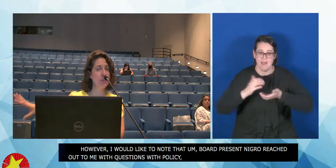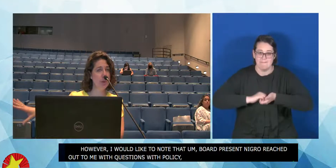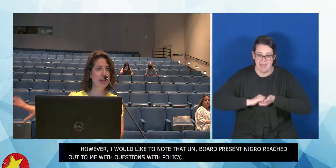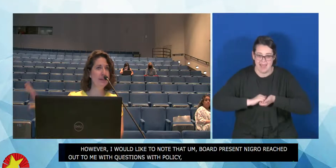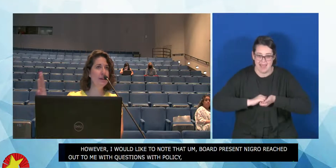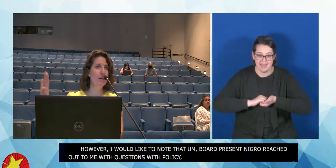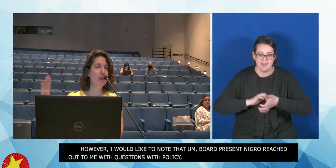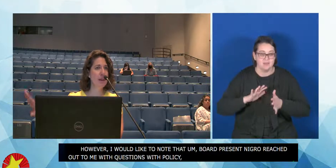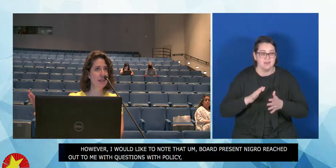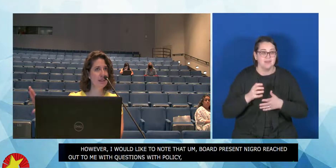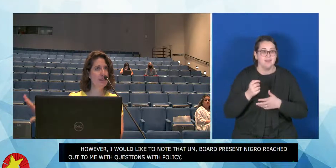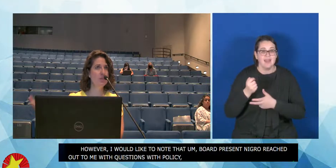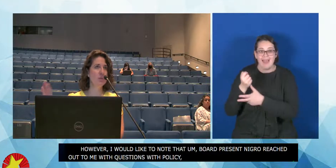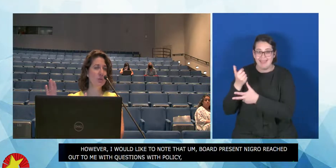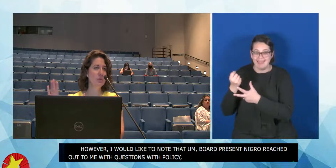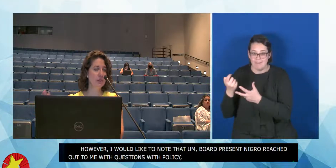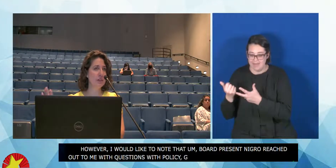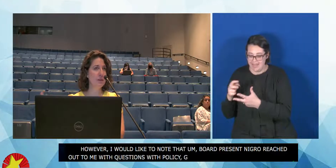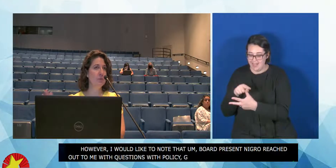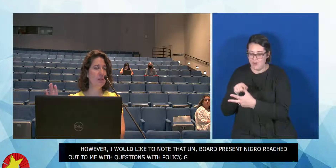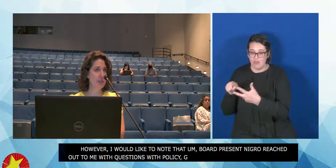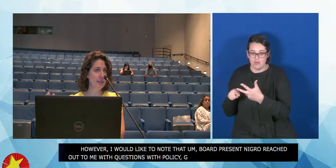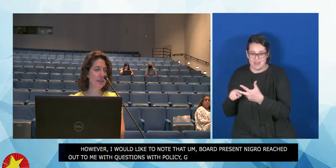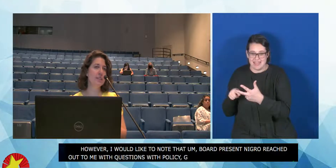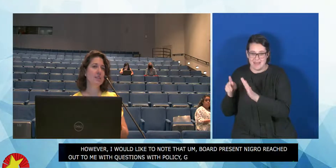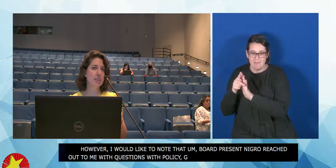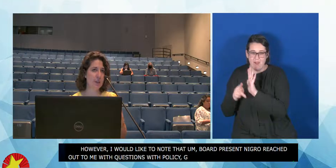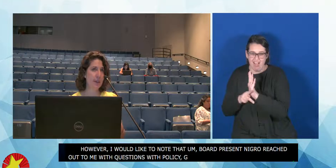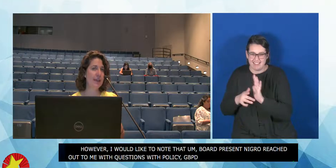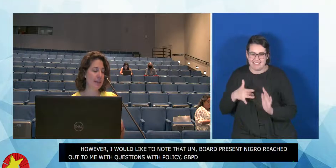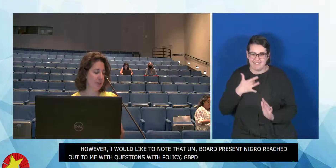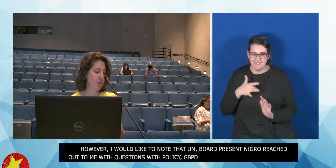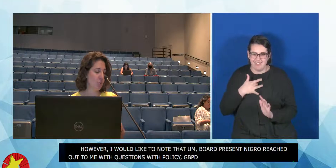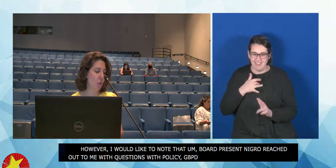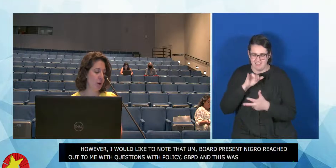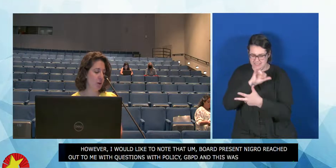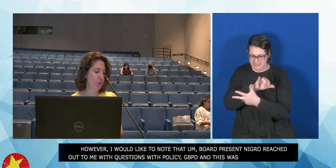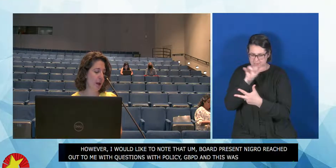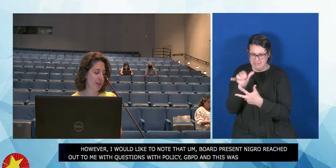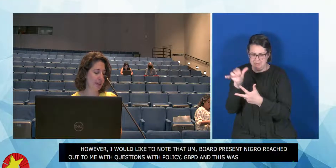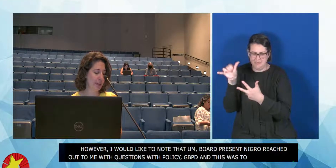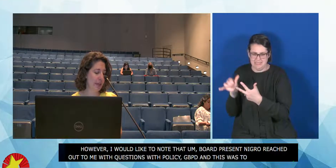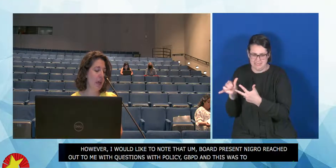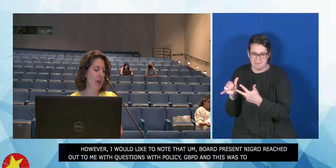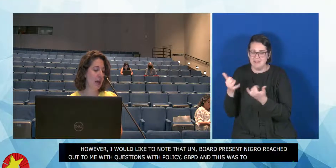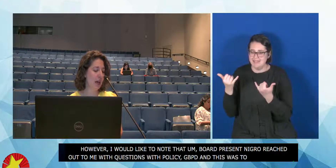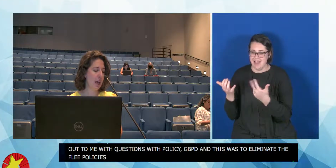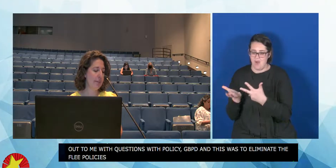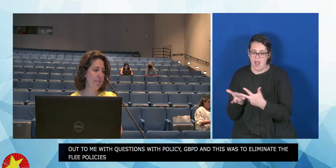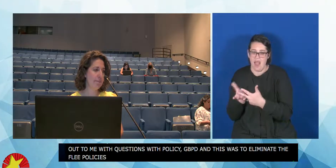eliminate the three policies which were felt to be redundant and to combine it into one new policy.